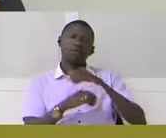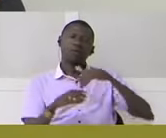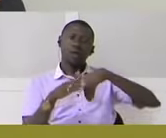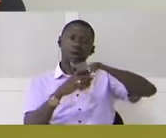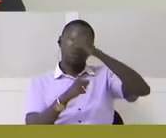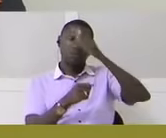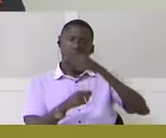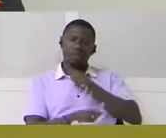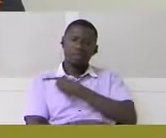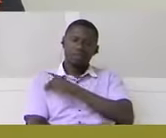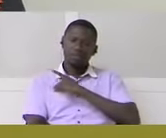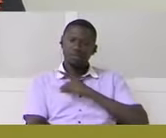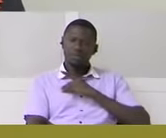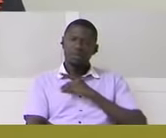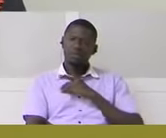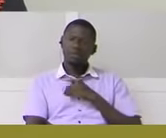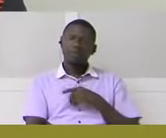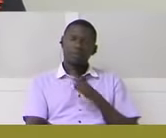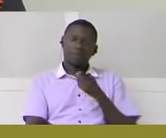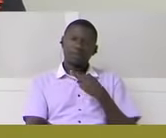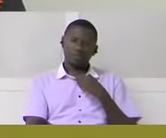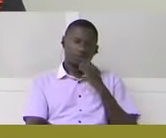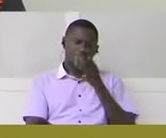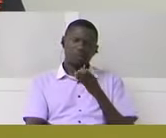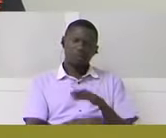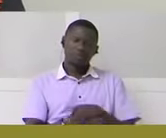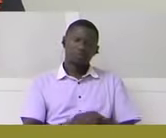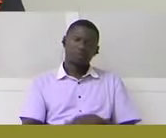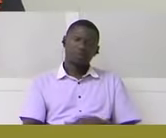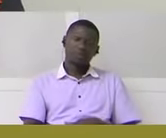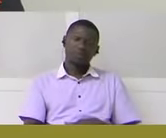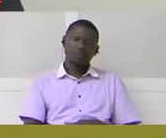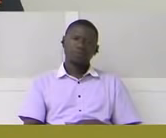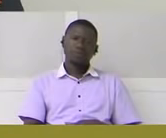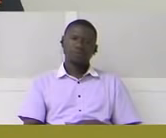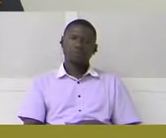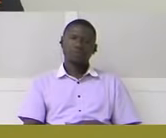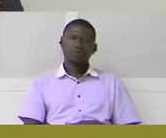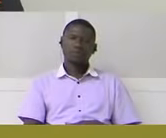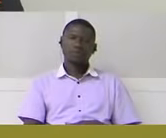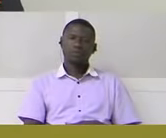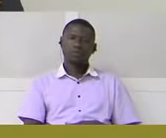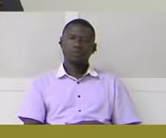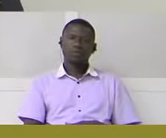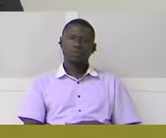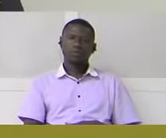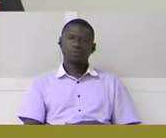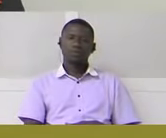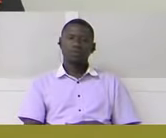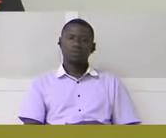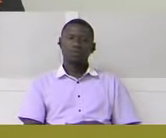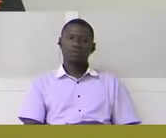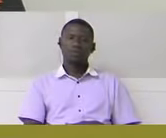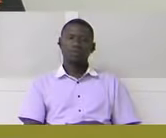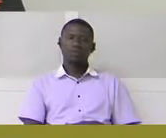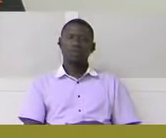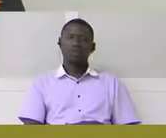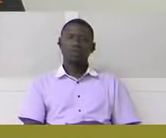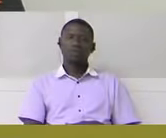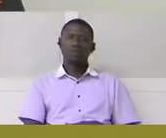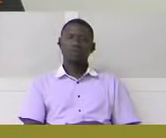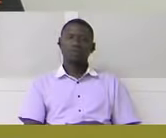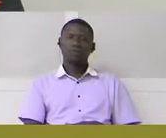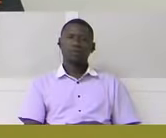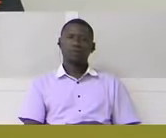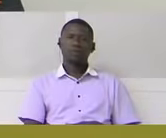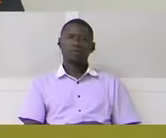they participated in? For ku tamandile bang ila makoro to purke sambakata jara rola bangkoe bantala,